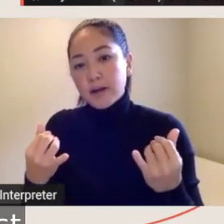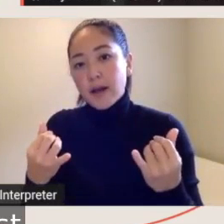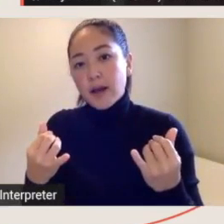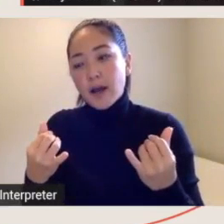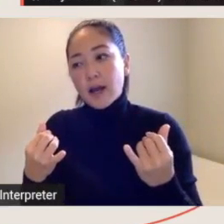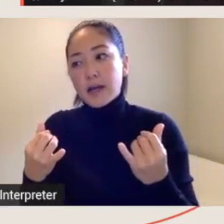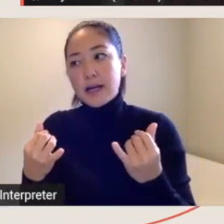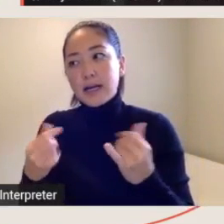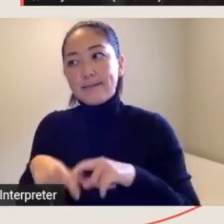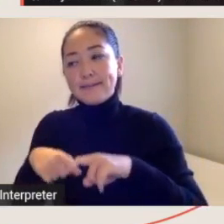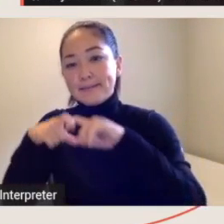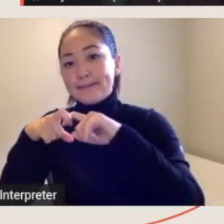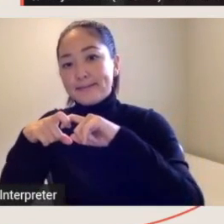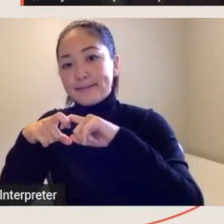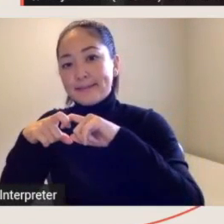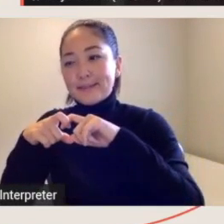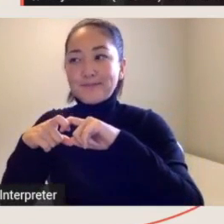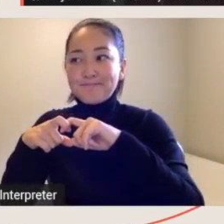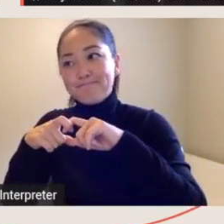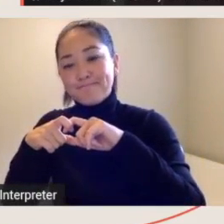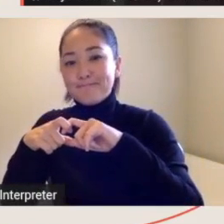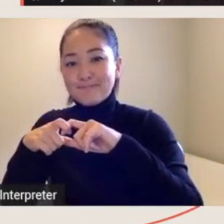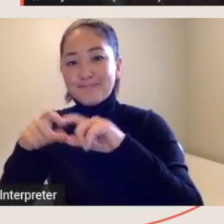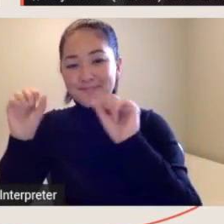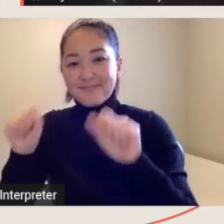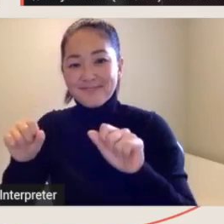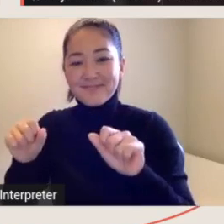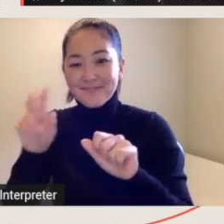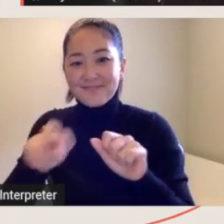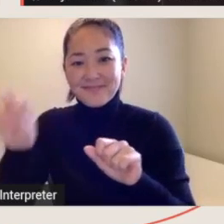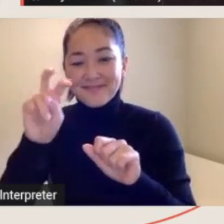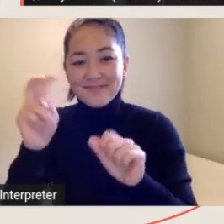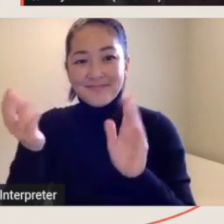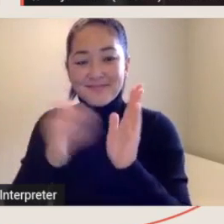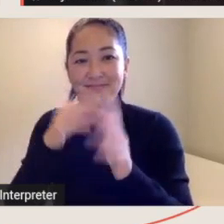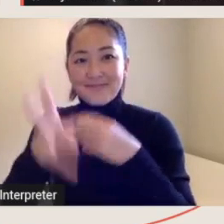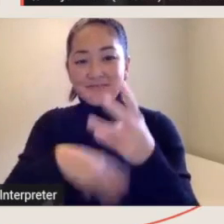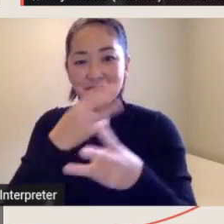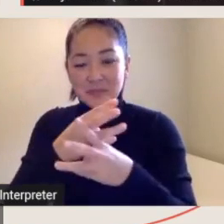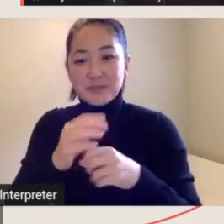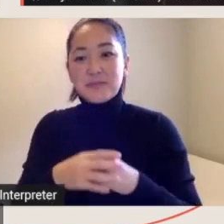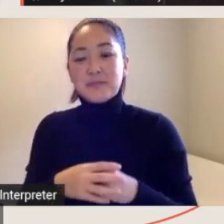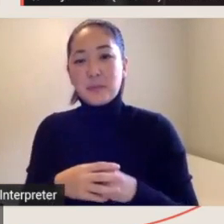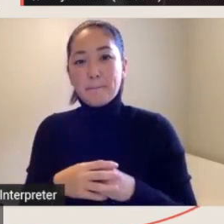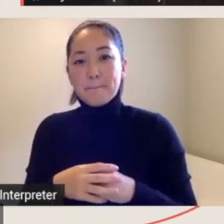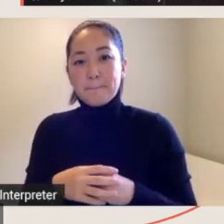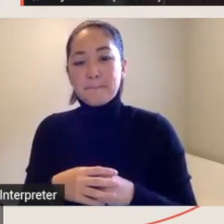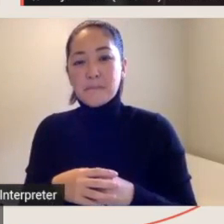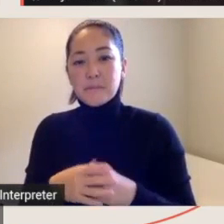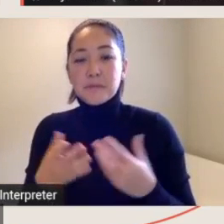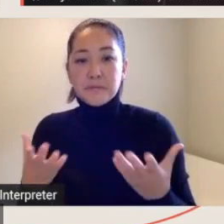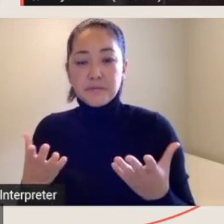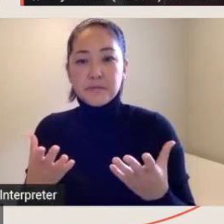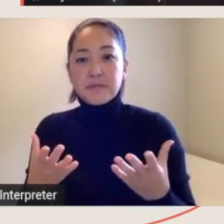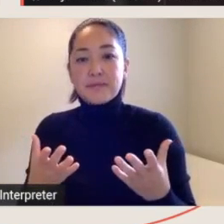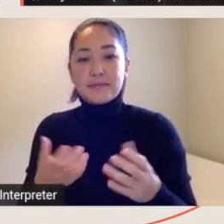in a bubble until we are able to actually go again out in the world. Then, yeah, I would say like each